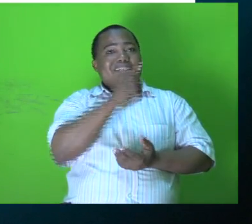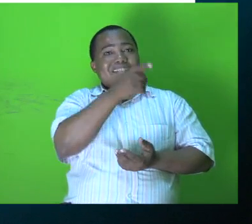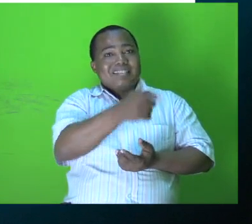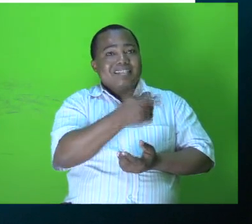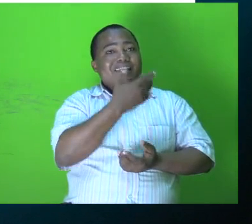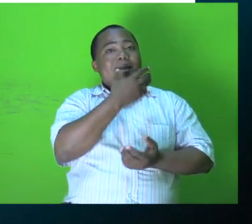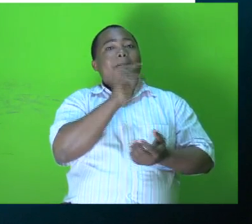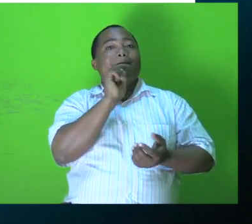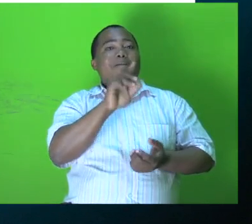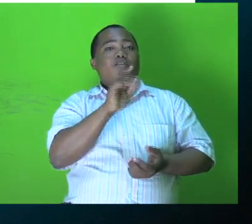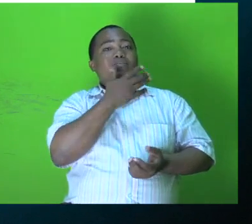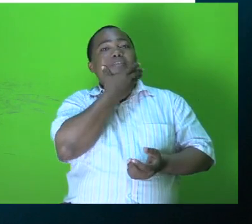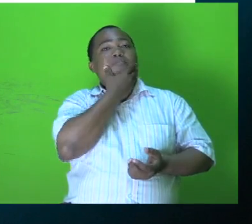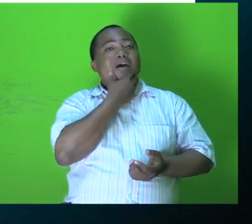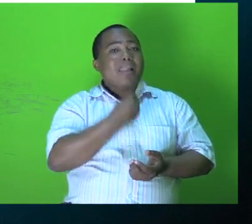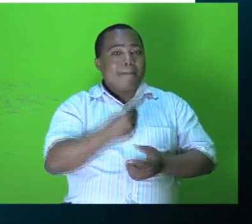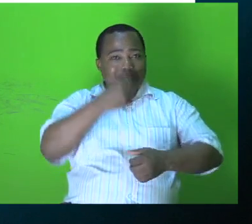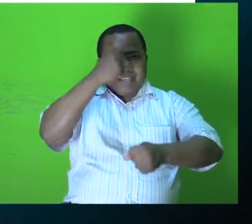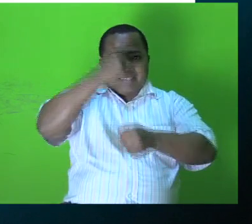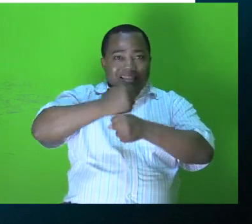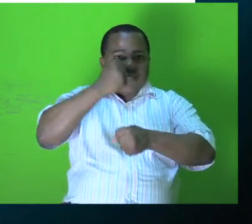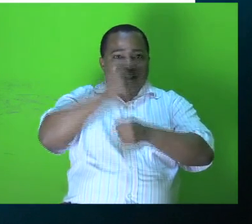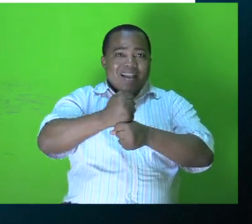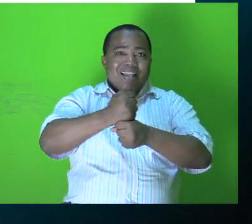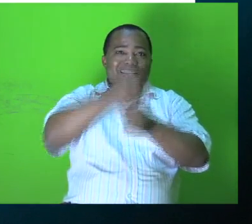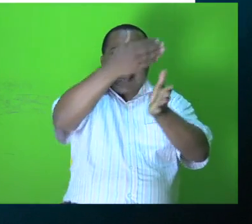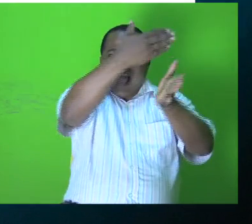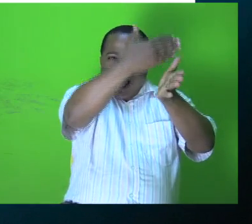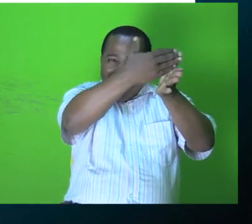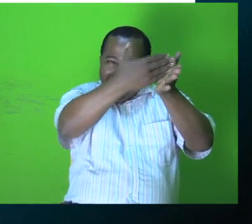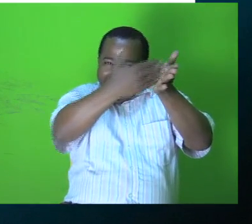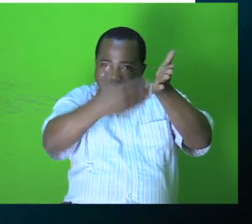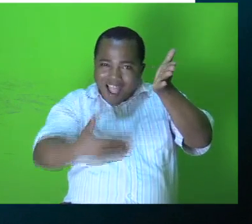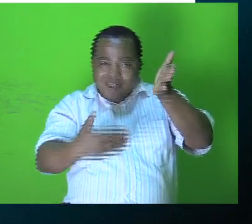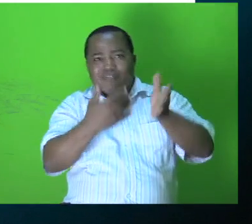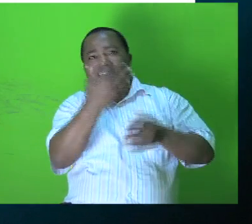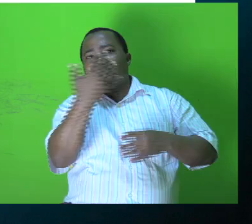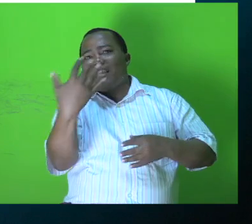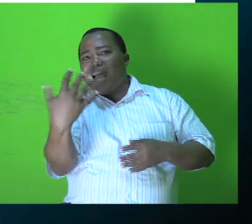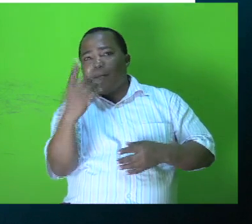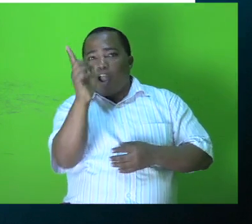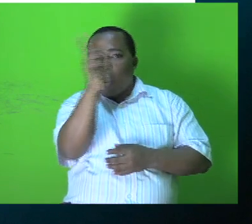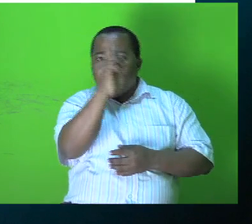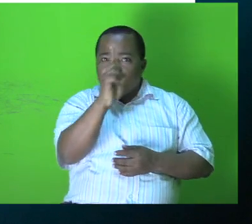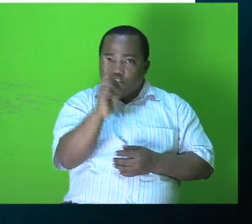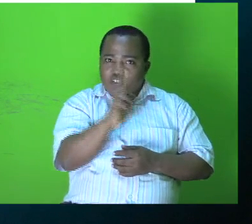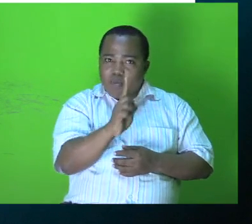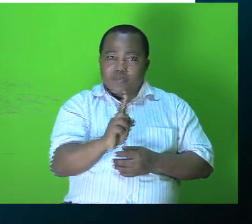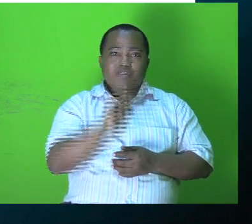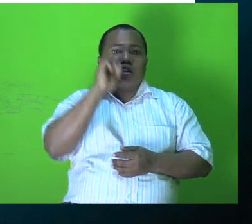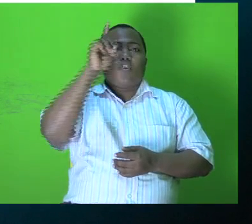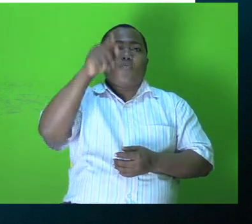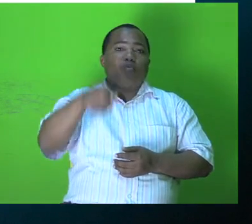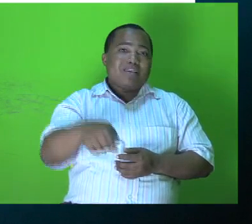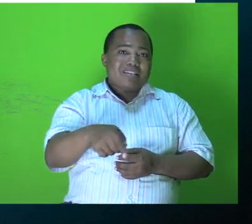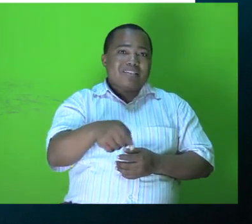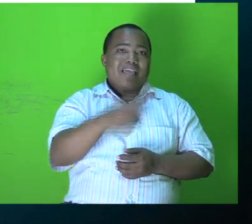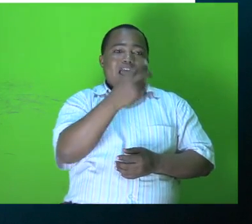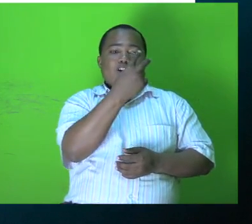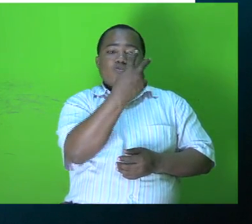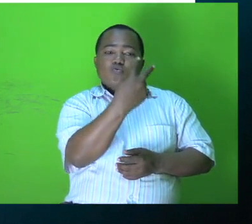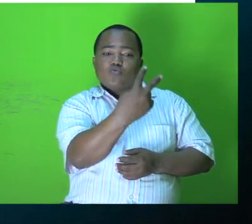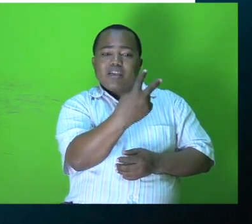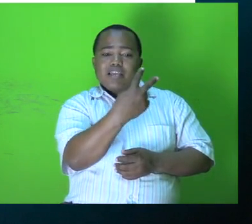gamete now will possess a half number of chromosomes which are